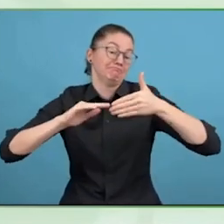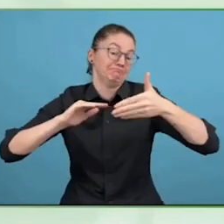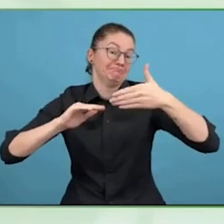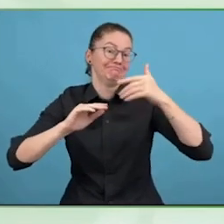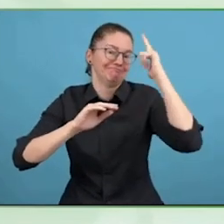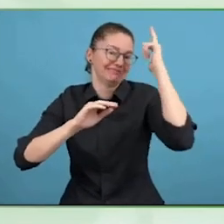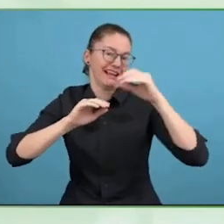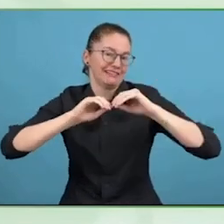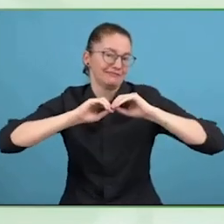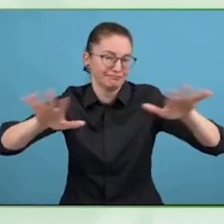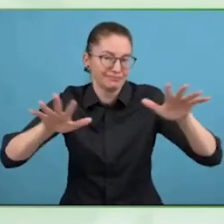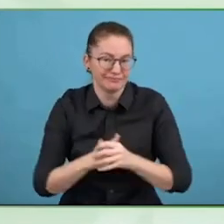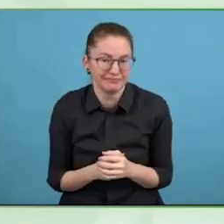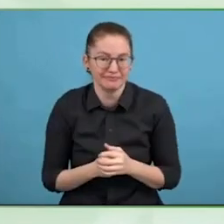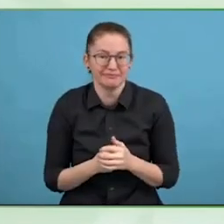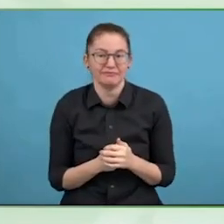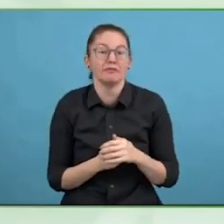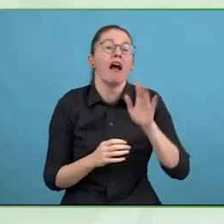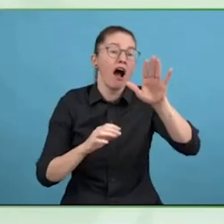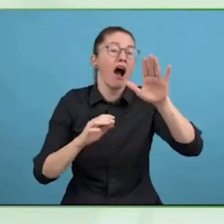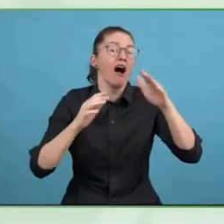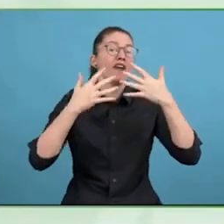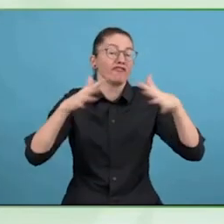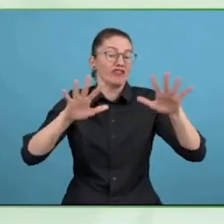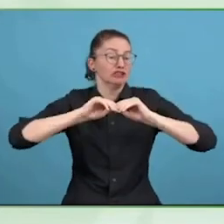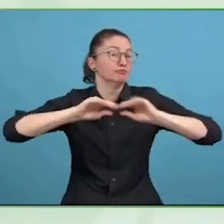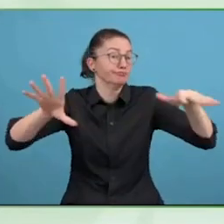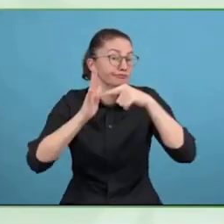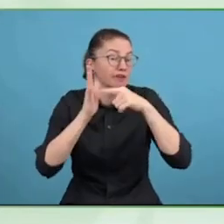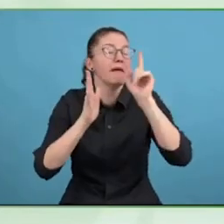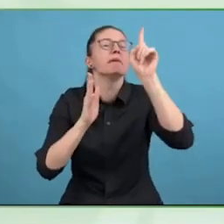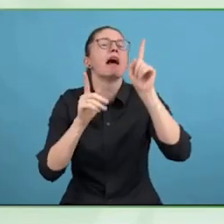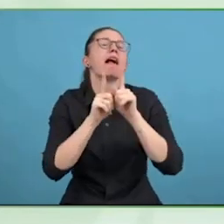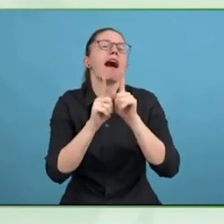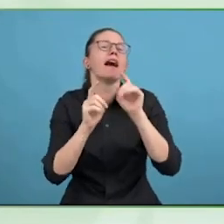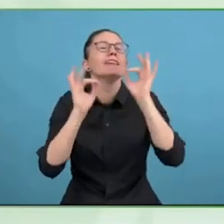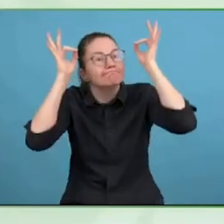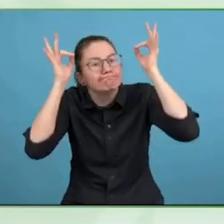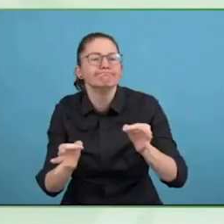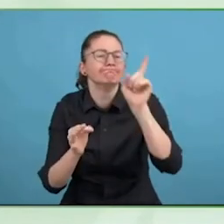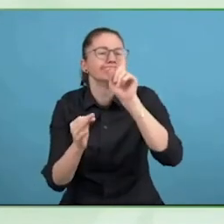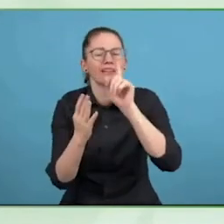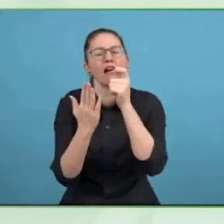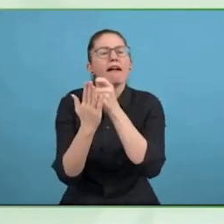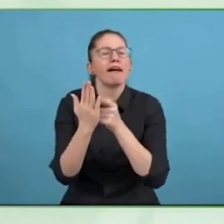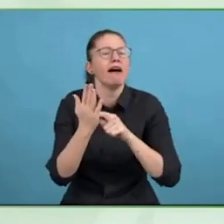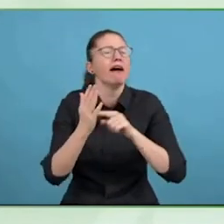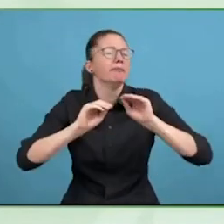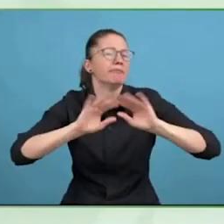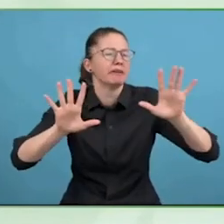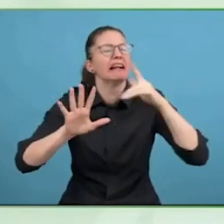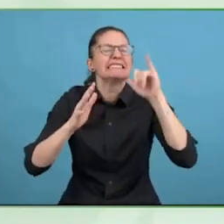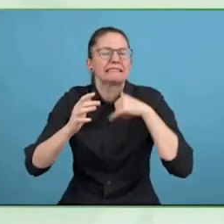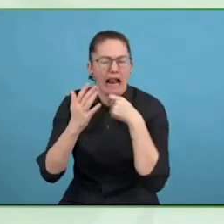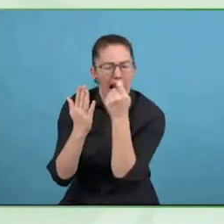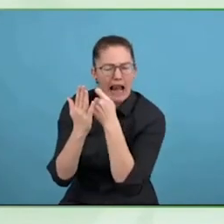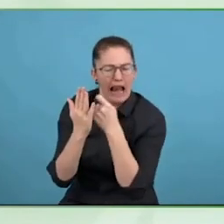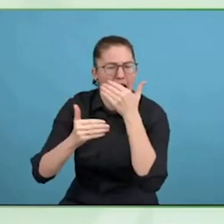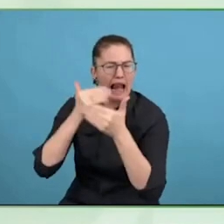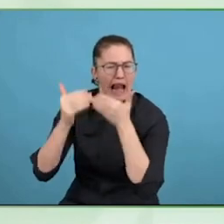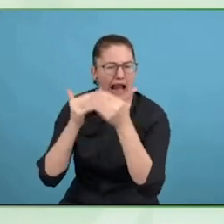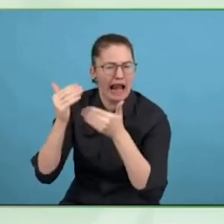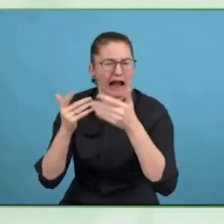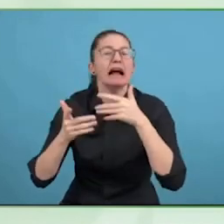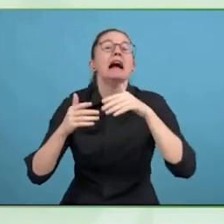another cooperation also in Ghana with another university in Accra, where we work on inclusive